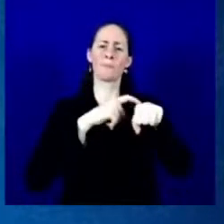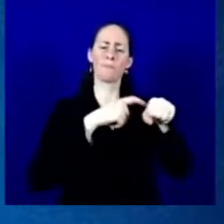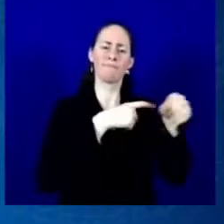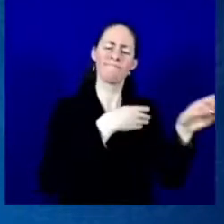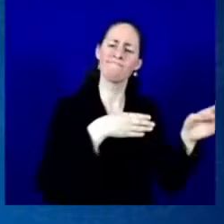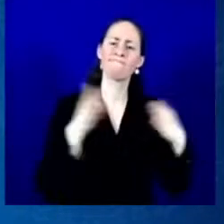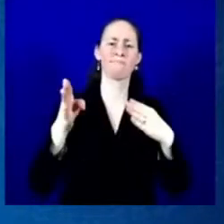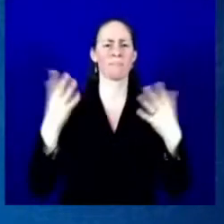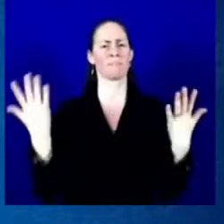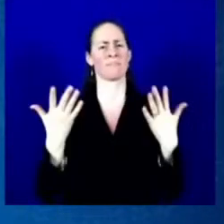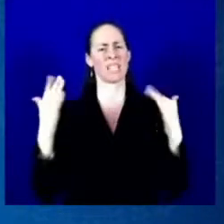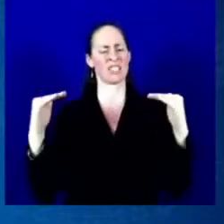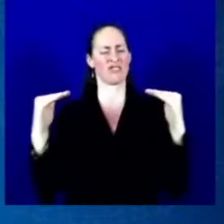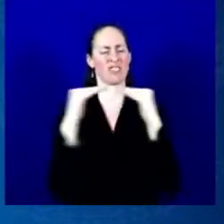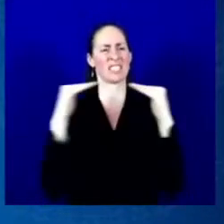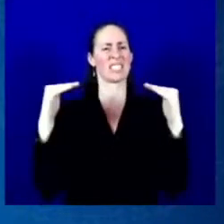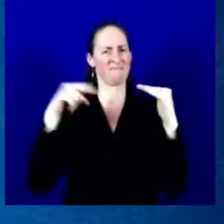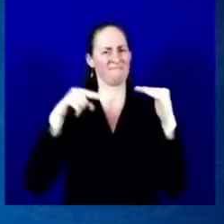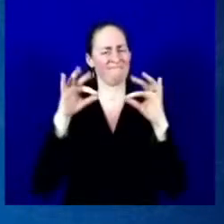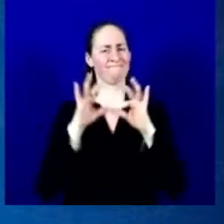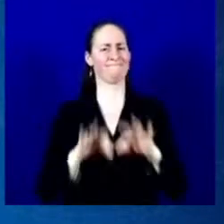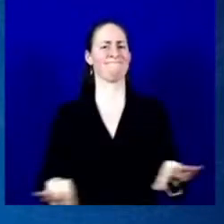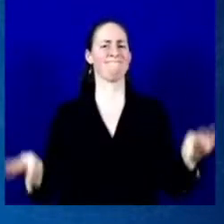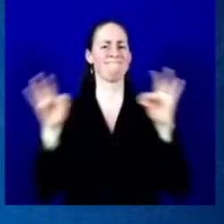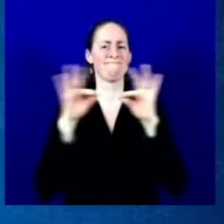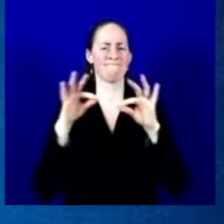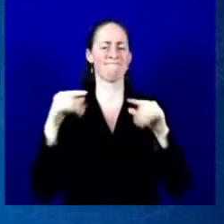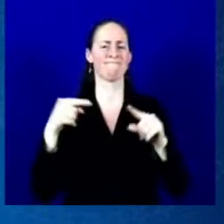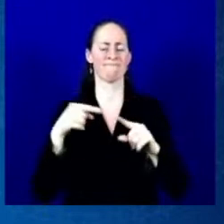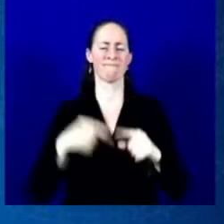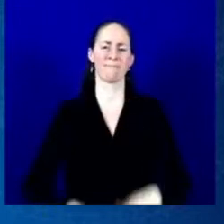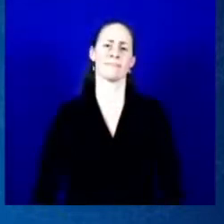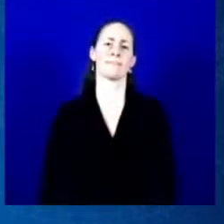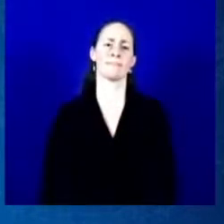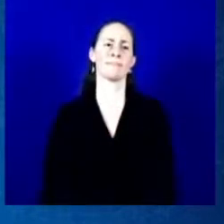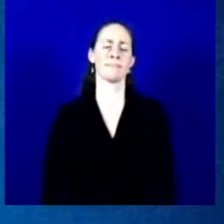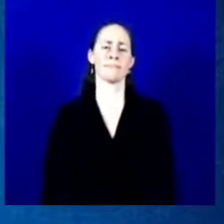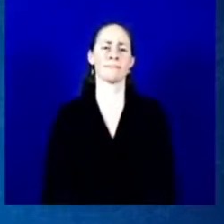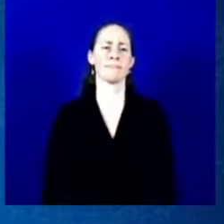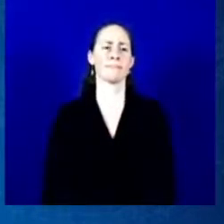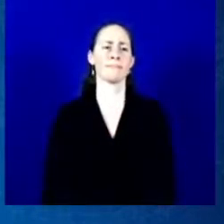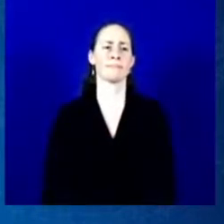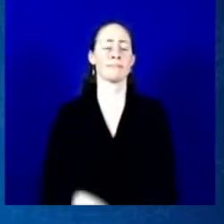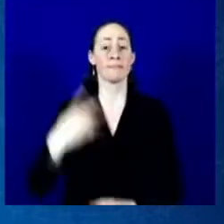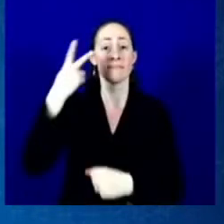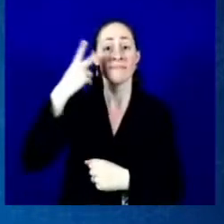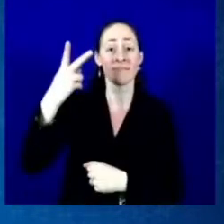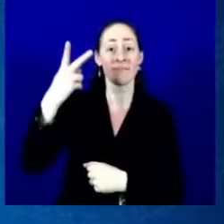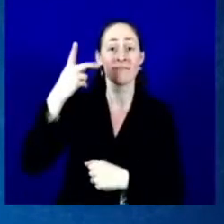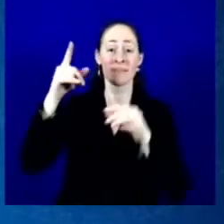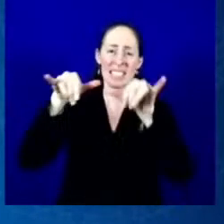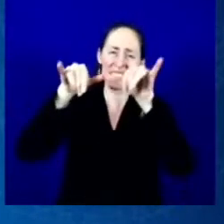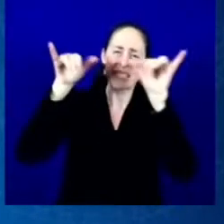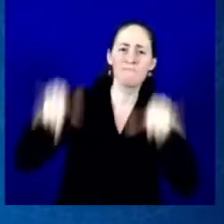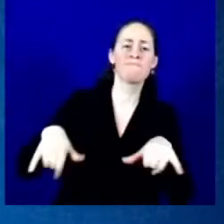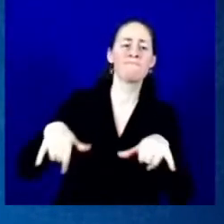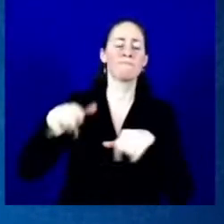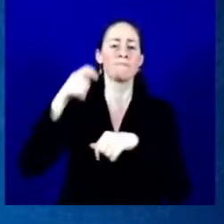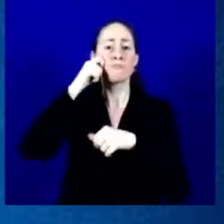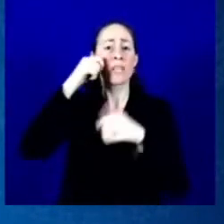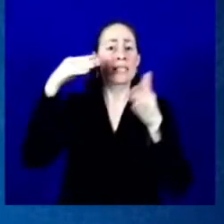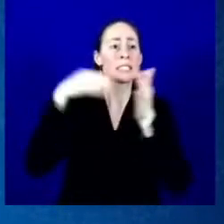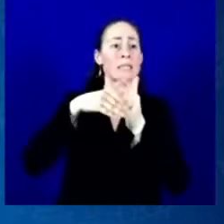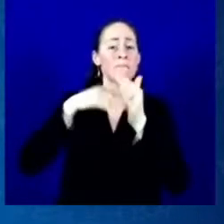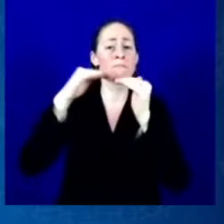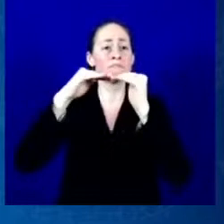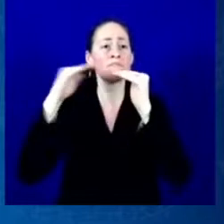real chance to root out systemic racism that plagues America and American lives in other ways. A chance to deliver